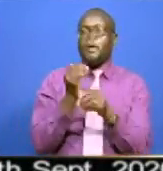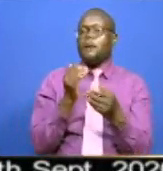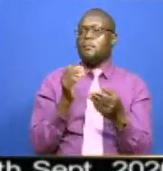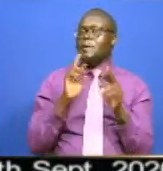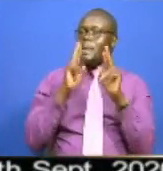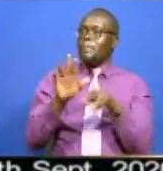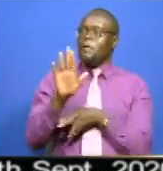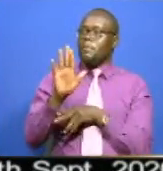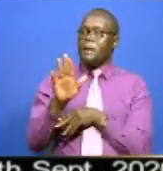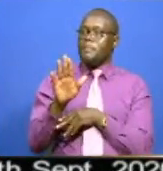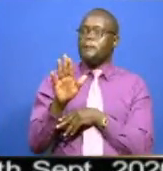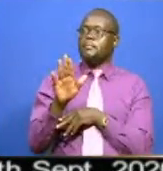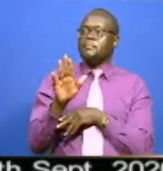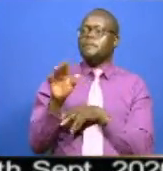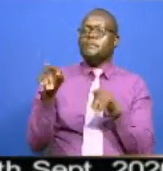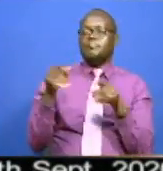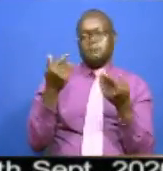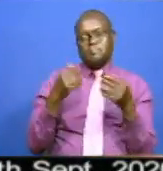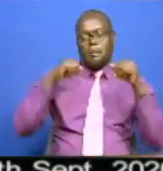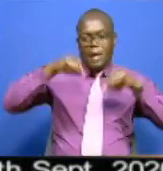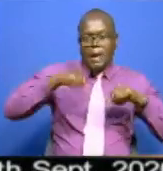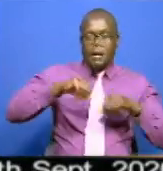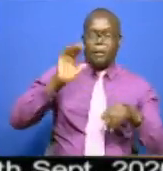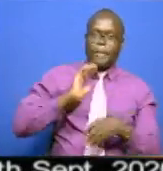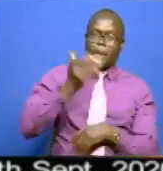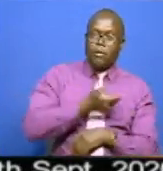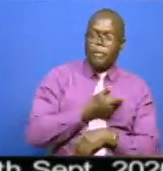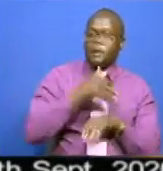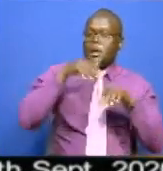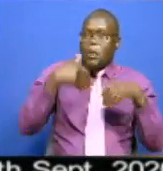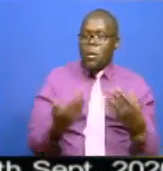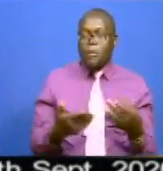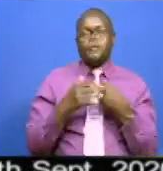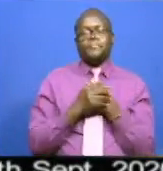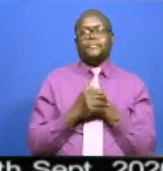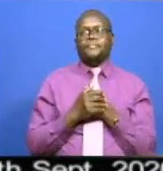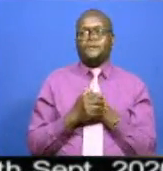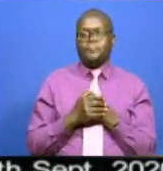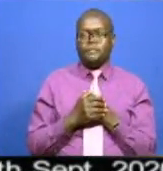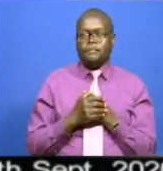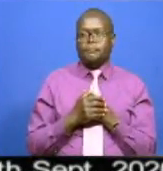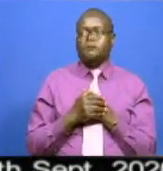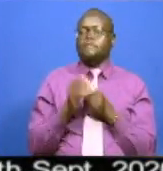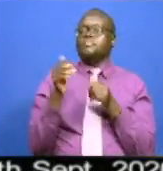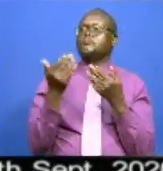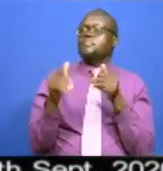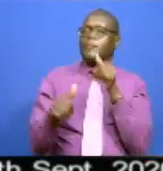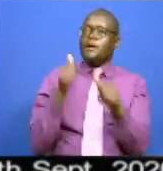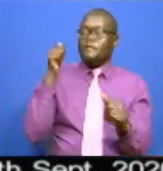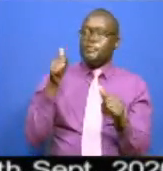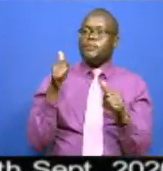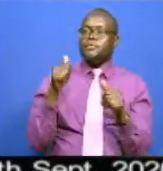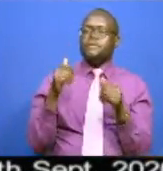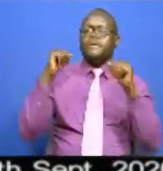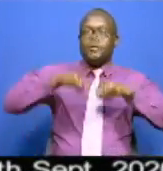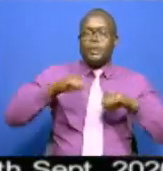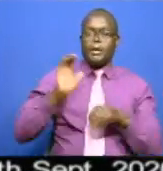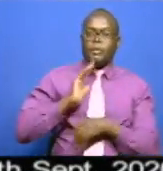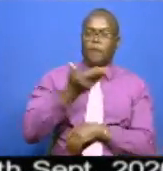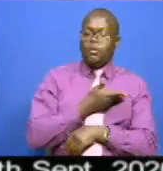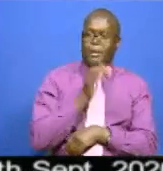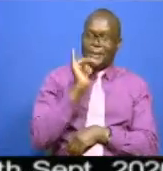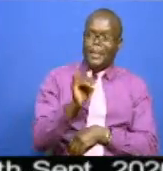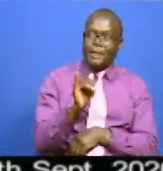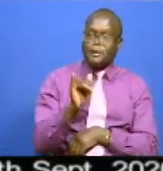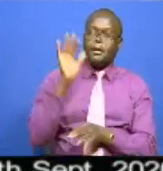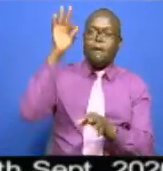findings as it chooses, either agree with the committee or disagree with the committee, in which case